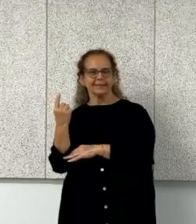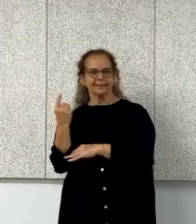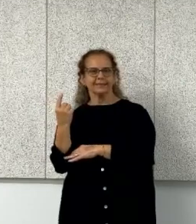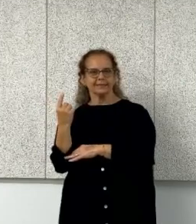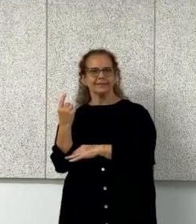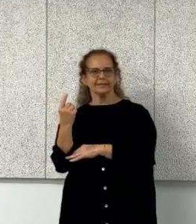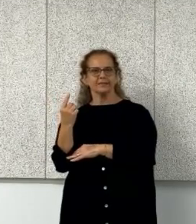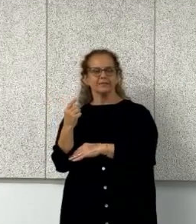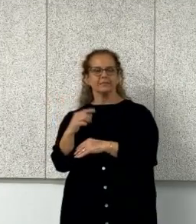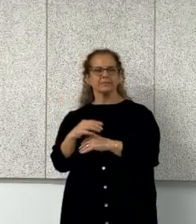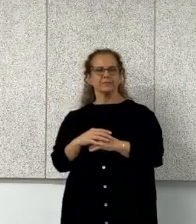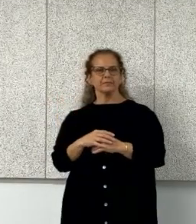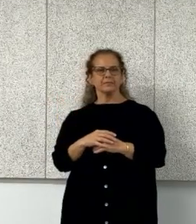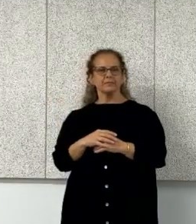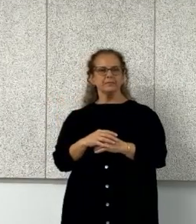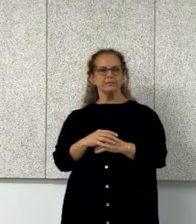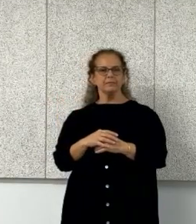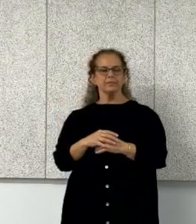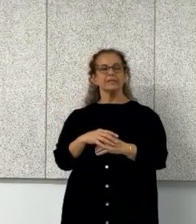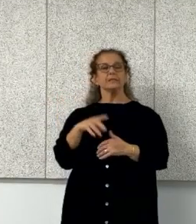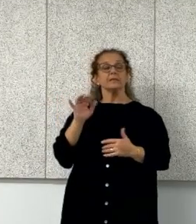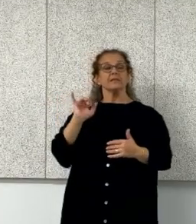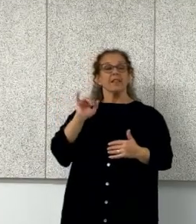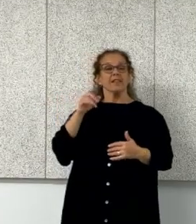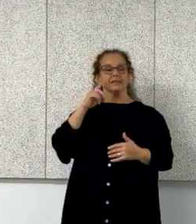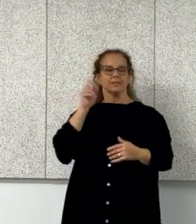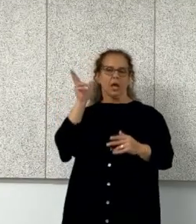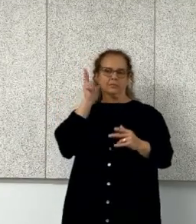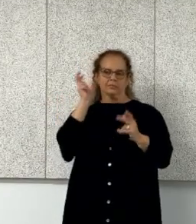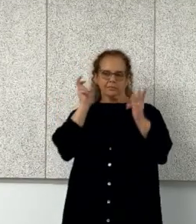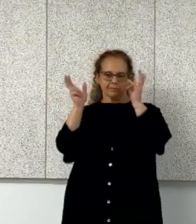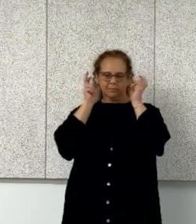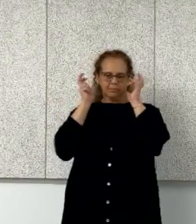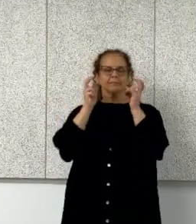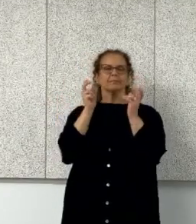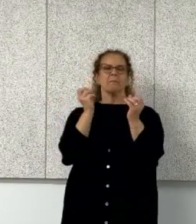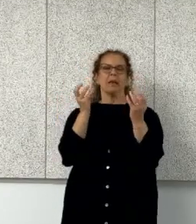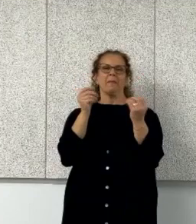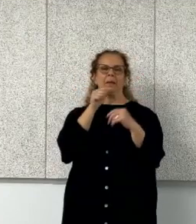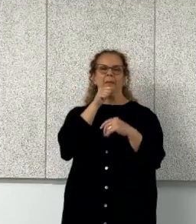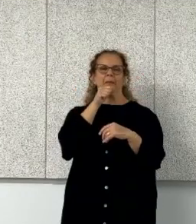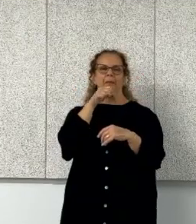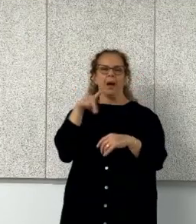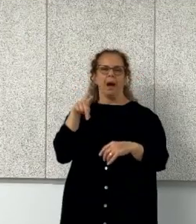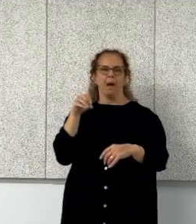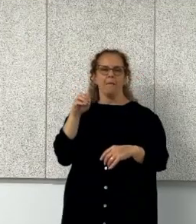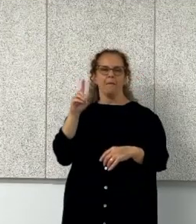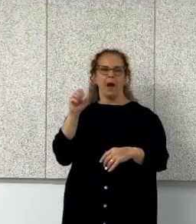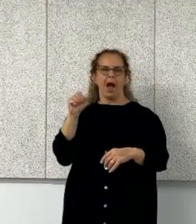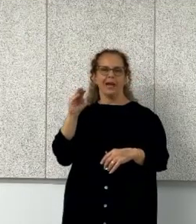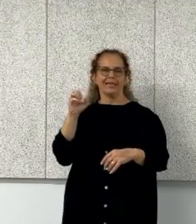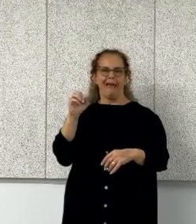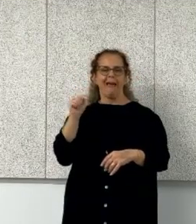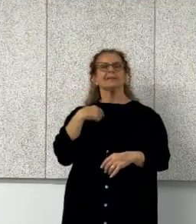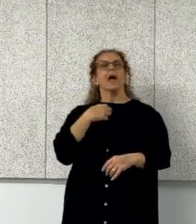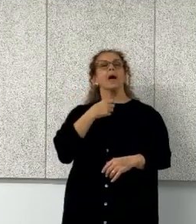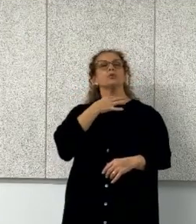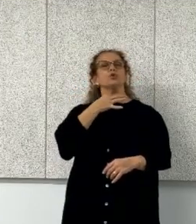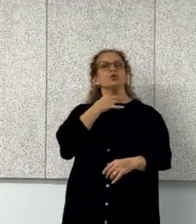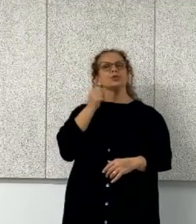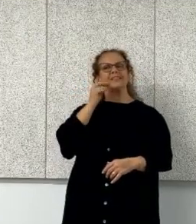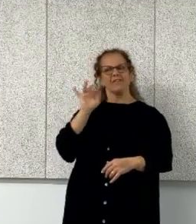for Capacity Interactive's podcast because I listen to all of them, and I know that was a conversation that came up recently, but I was curious if that popped